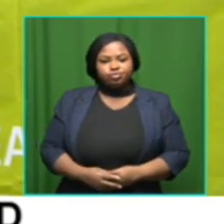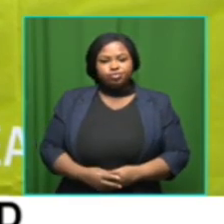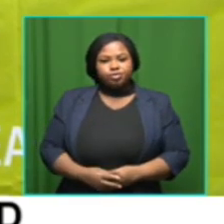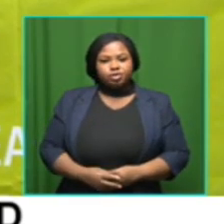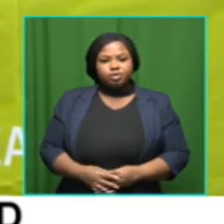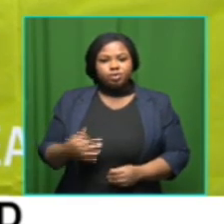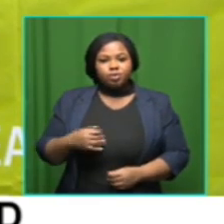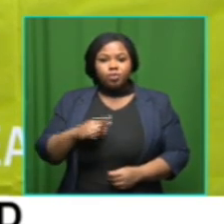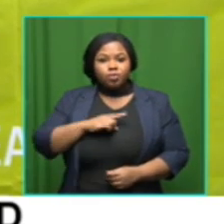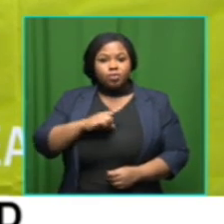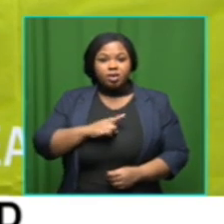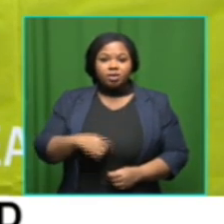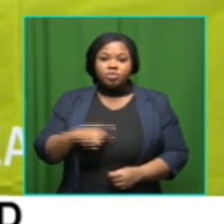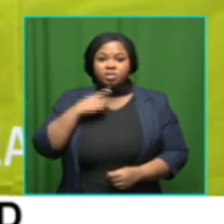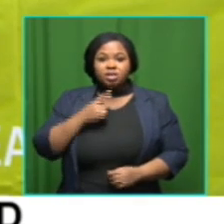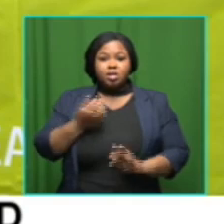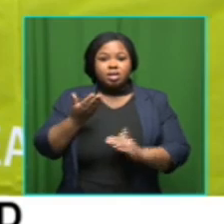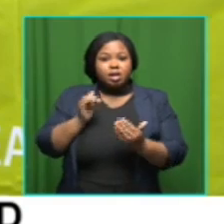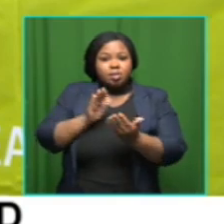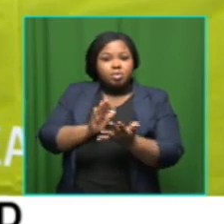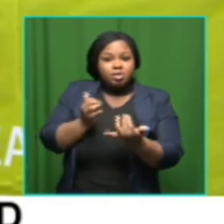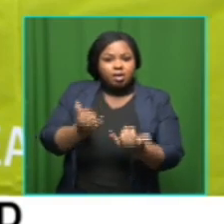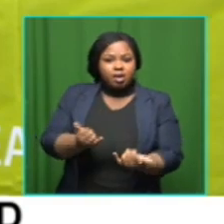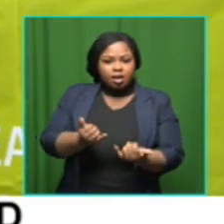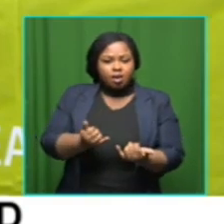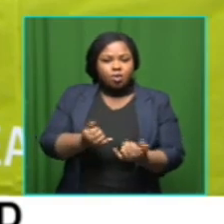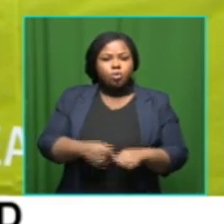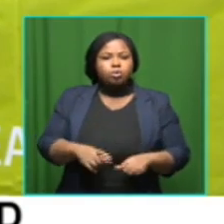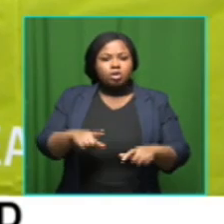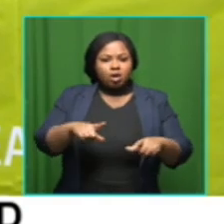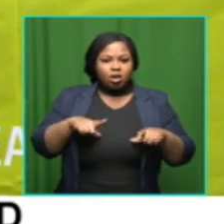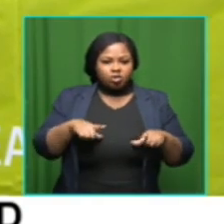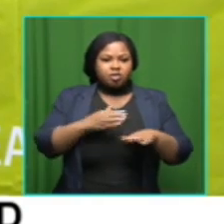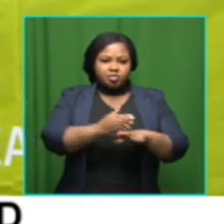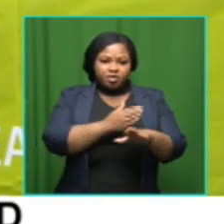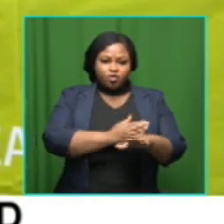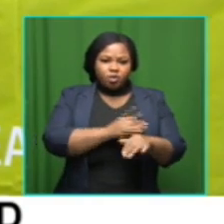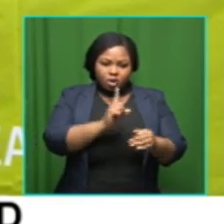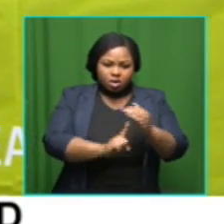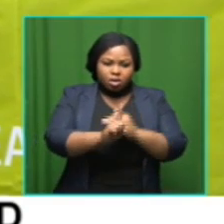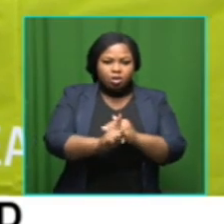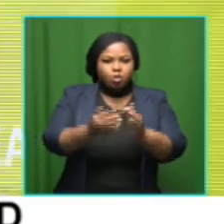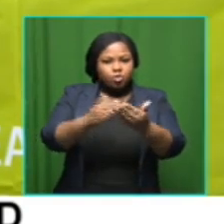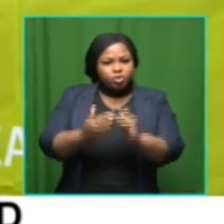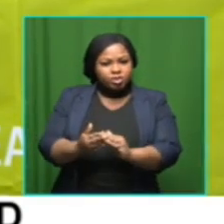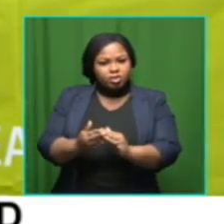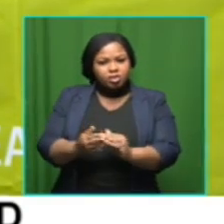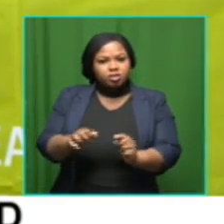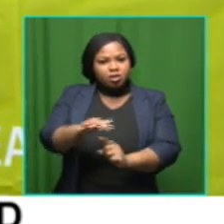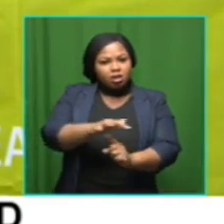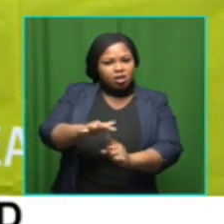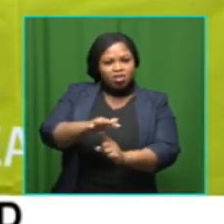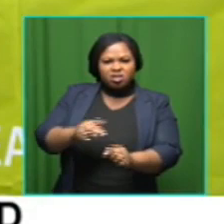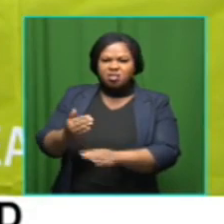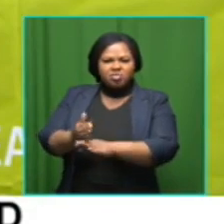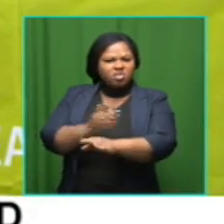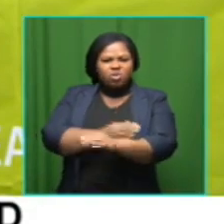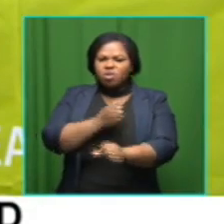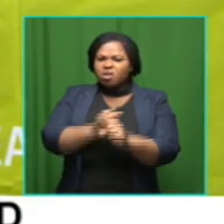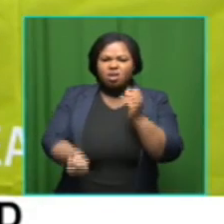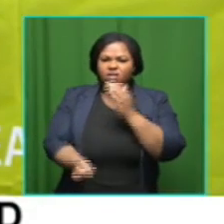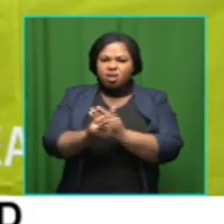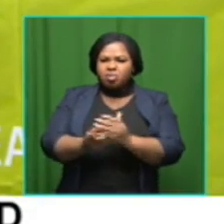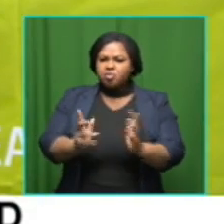think when we're saying that the approach is proactive to go out to actually reach out to the areas. We've not before been going